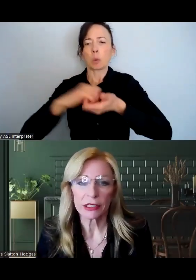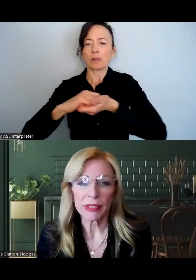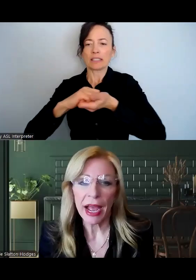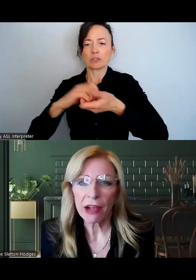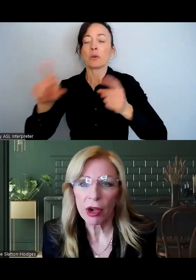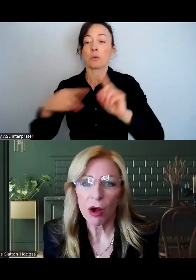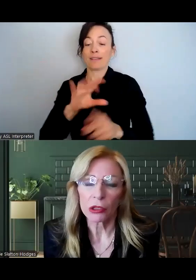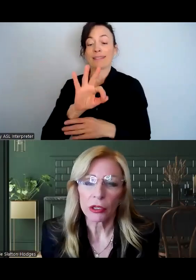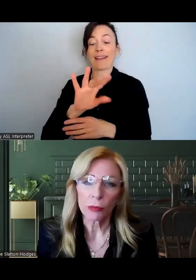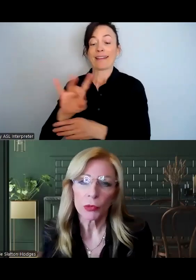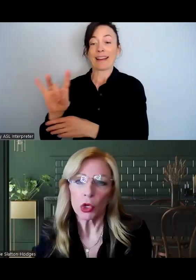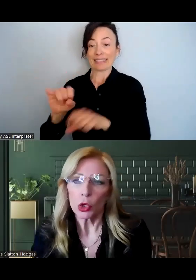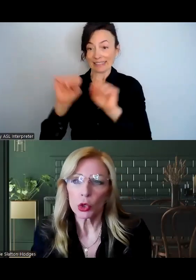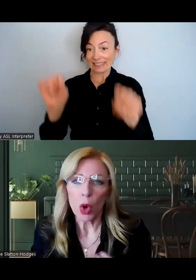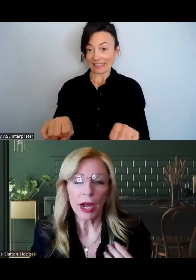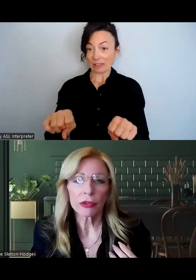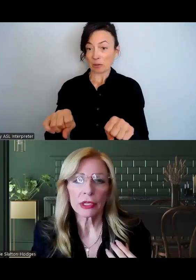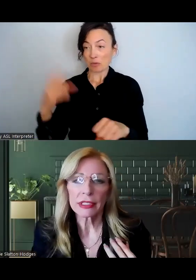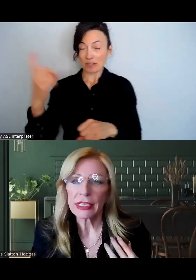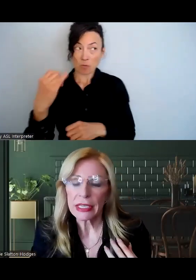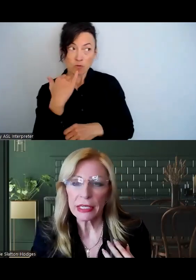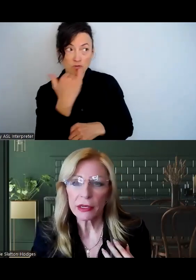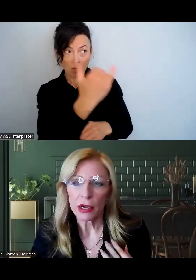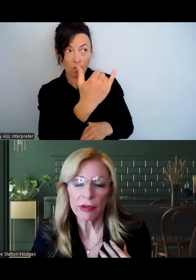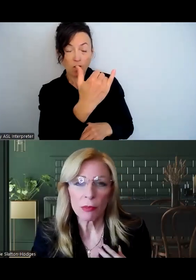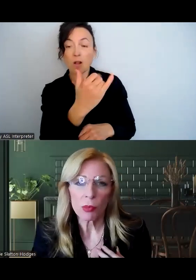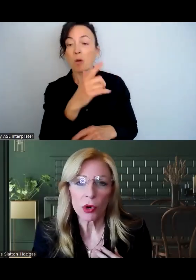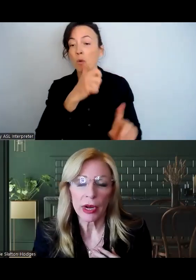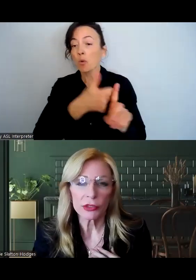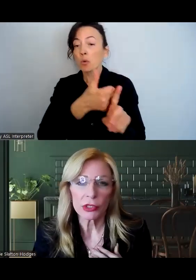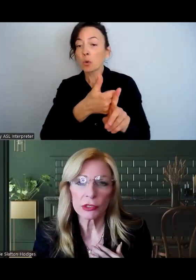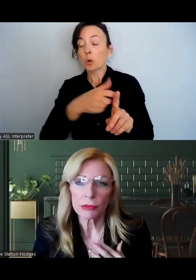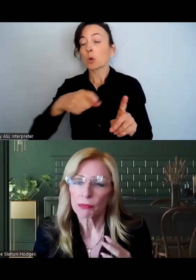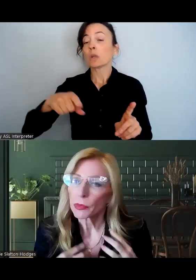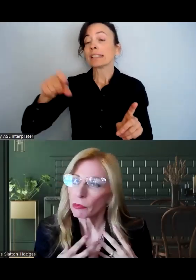988 systems have a caller who either is in need of a mobile